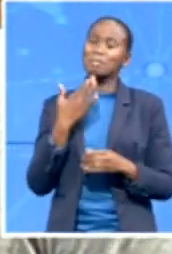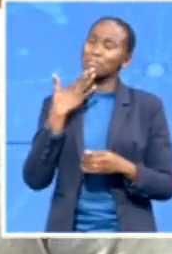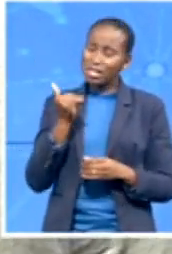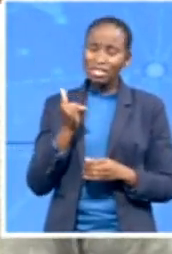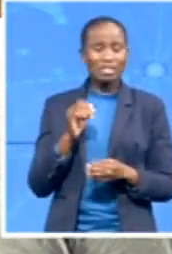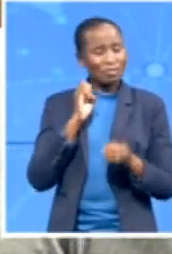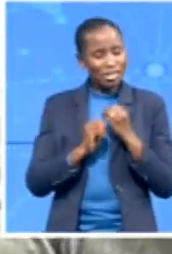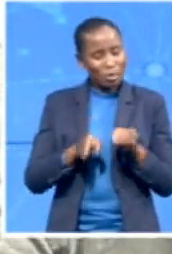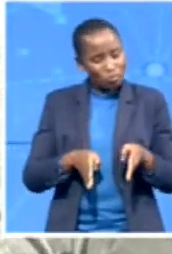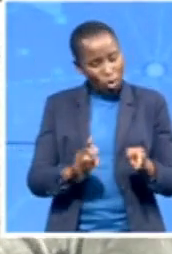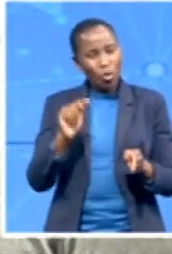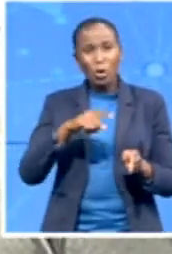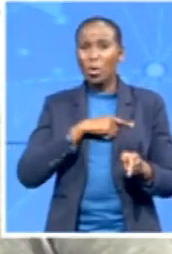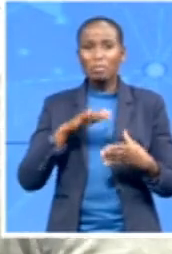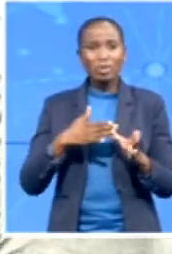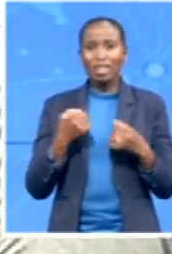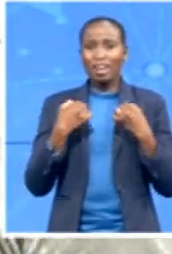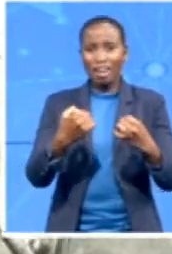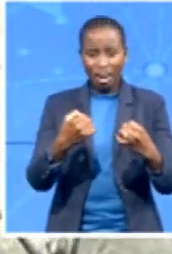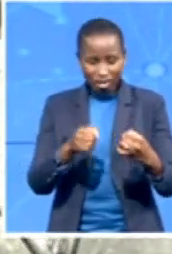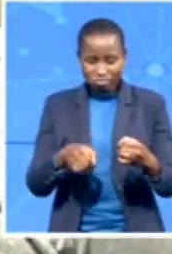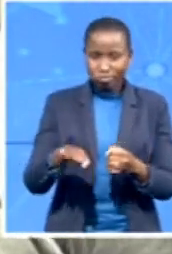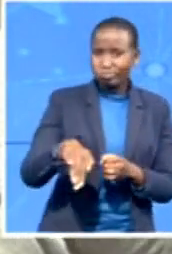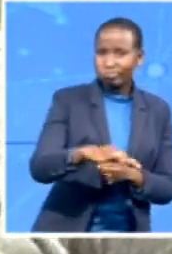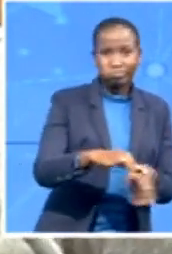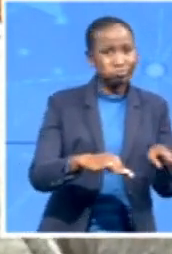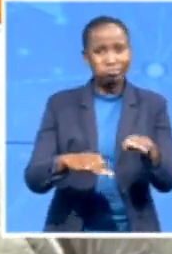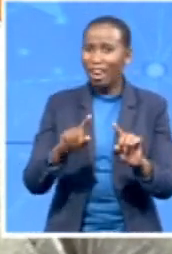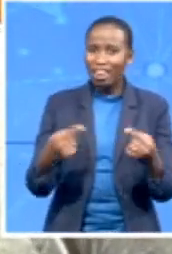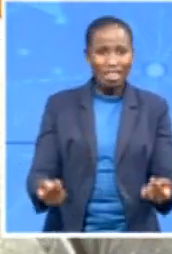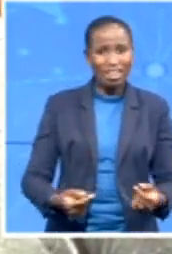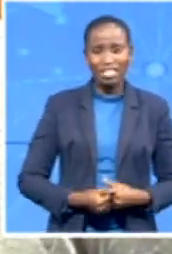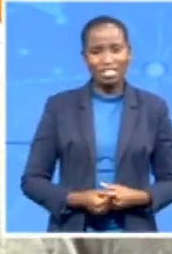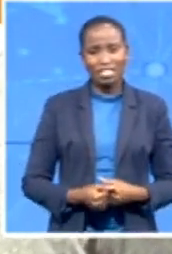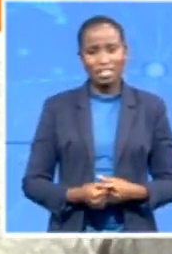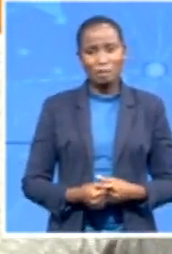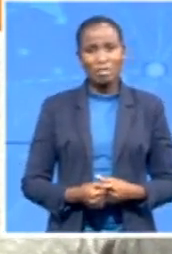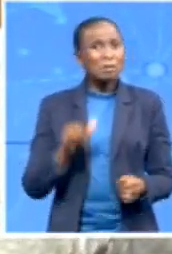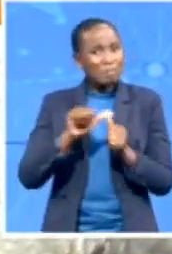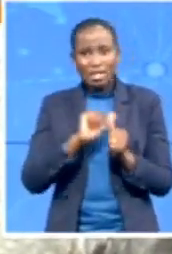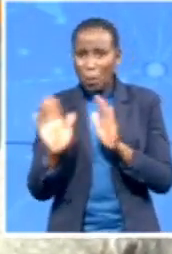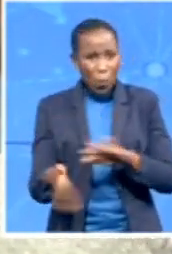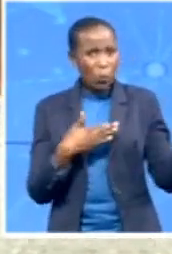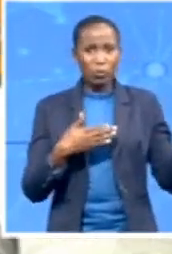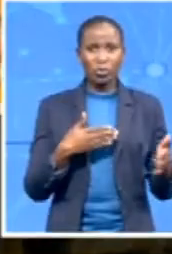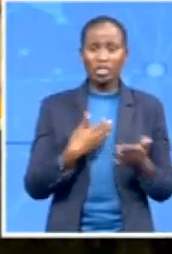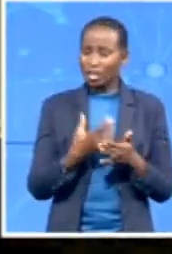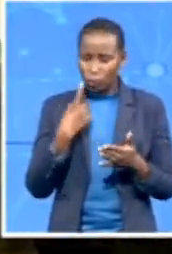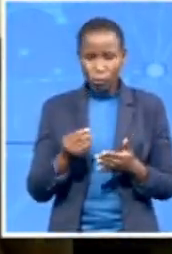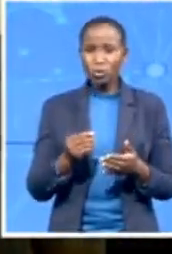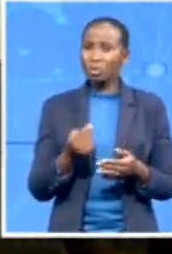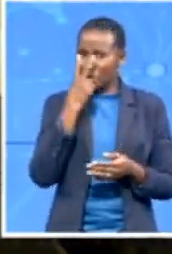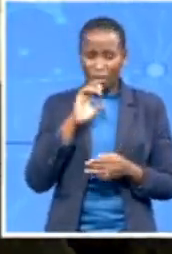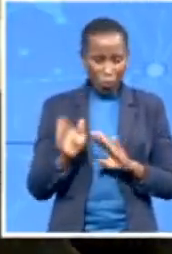Chimbira. Kwina vakubadeliwa khavakhure vaita gravel, that would be much better. Ndi zvone zvina ngamba zvona. Khorivhuwa